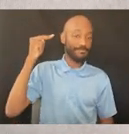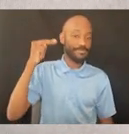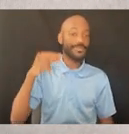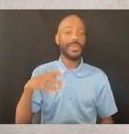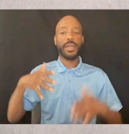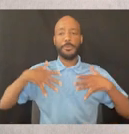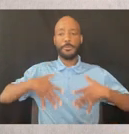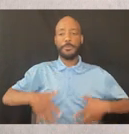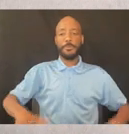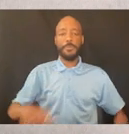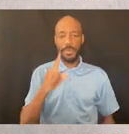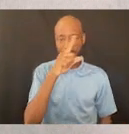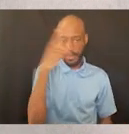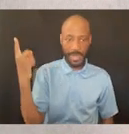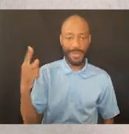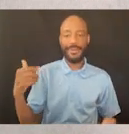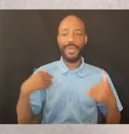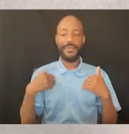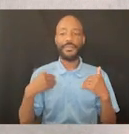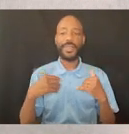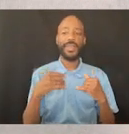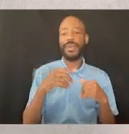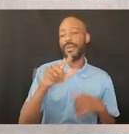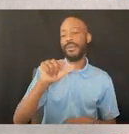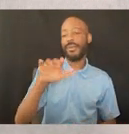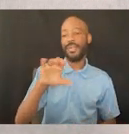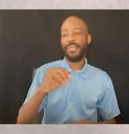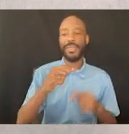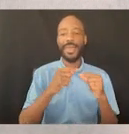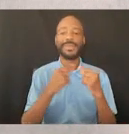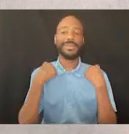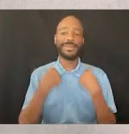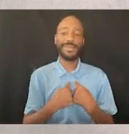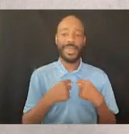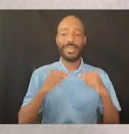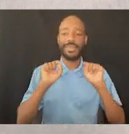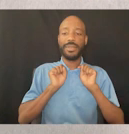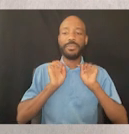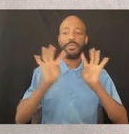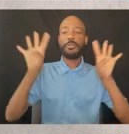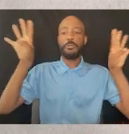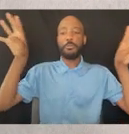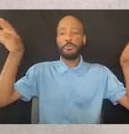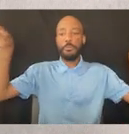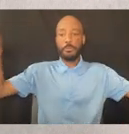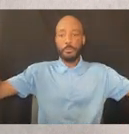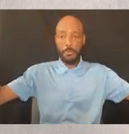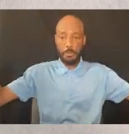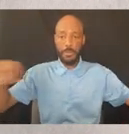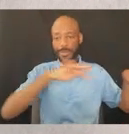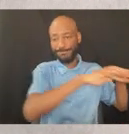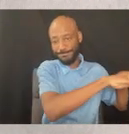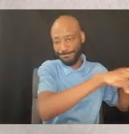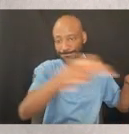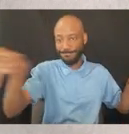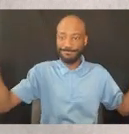laced collar necklace. Curved umbrella rib extensions extend from the lace choker and surround her